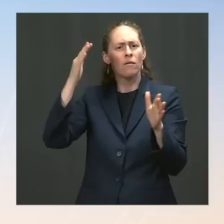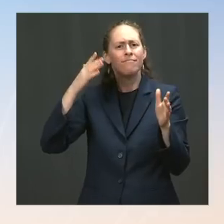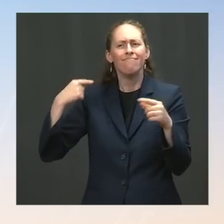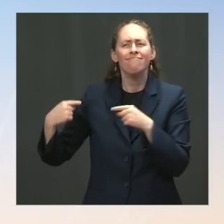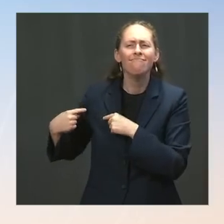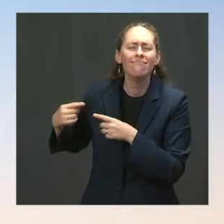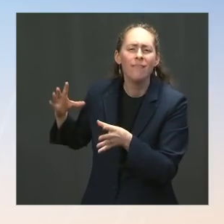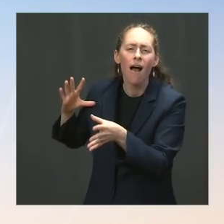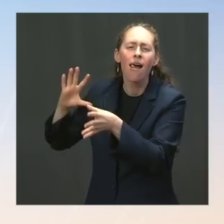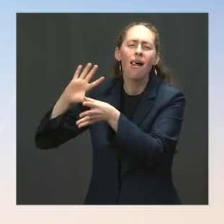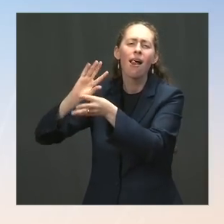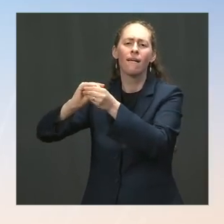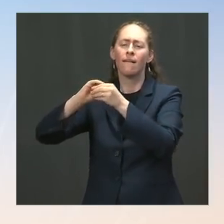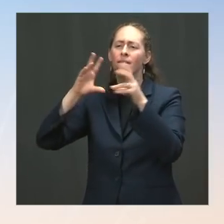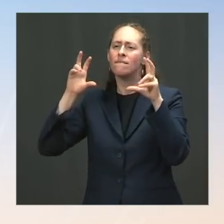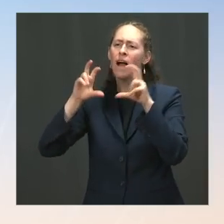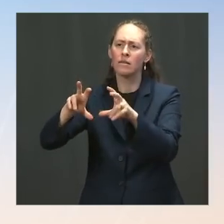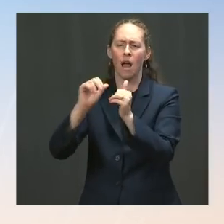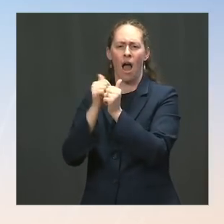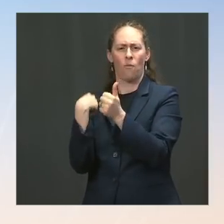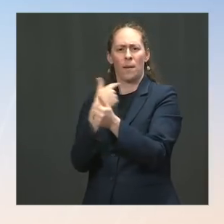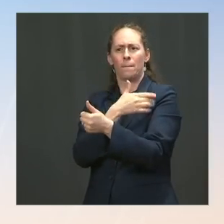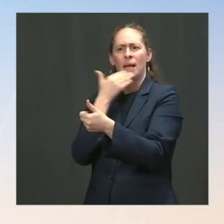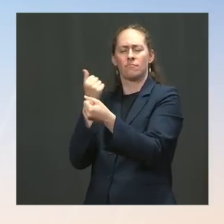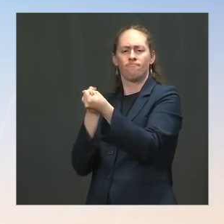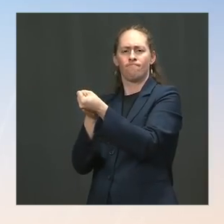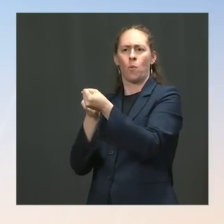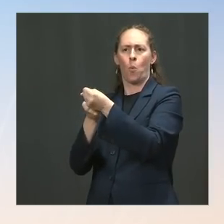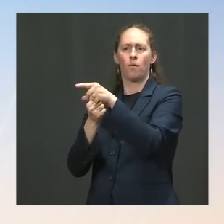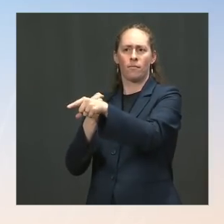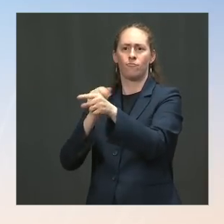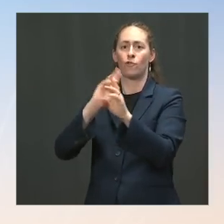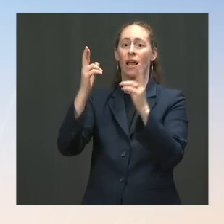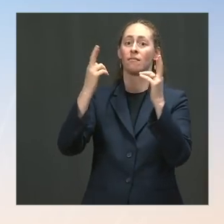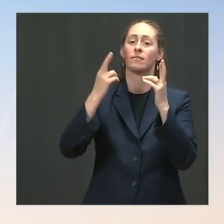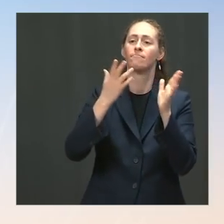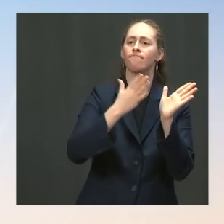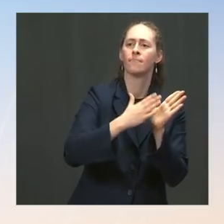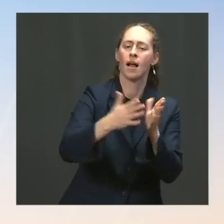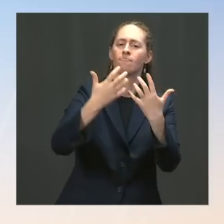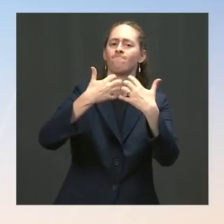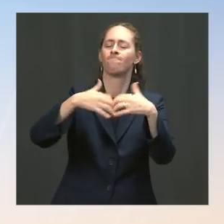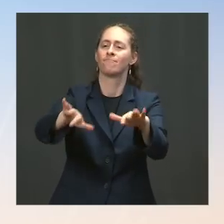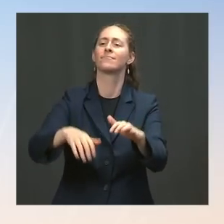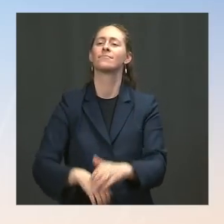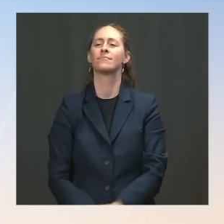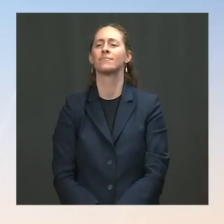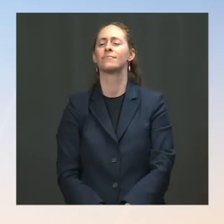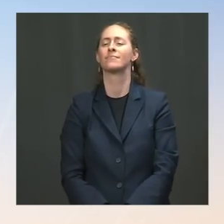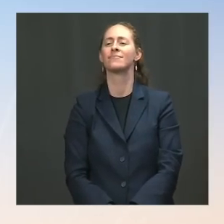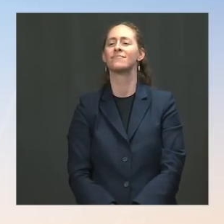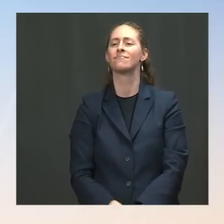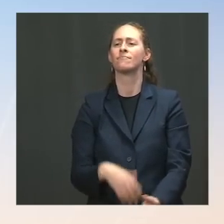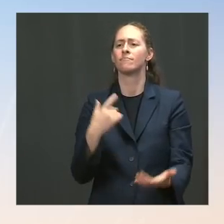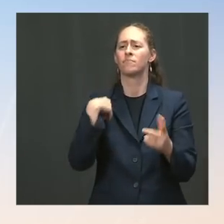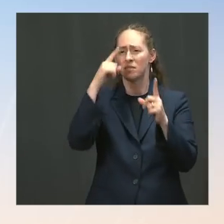and getting the message out to their teachers. We're working hand in hand to make sure that our students have teachers in front of the classroom, but that they both feel